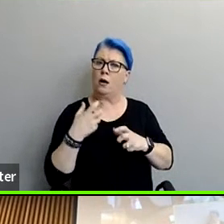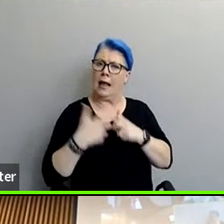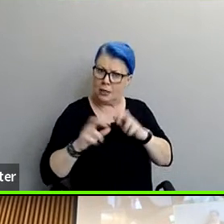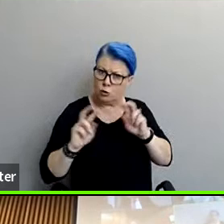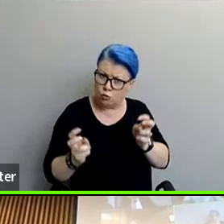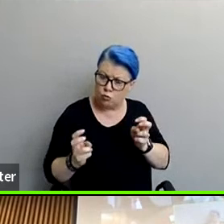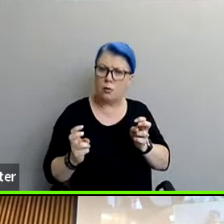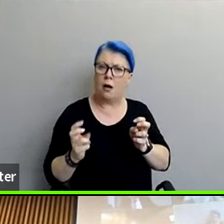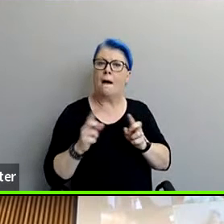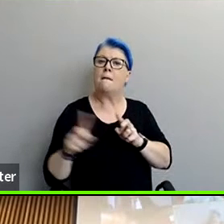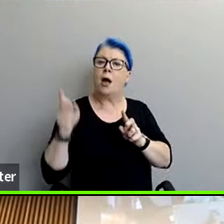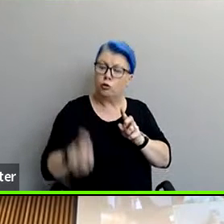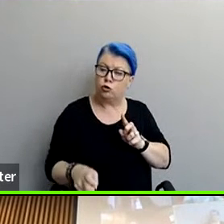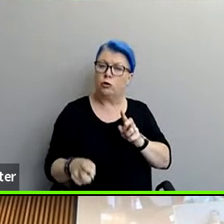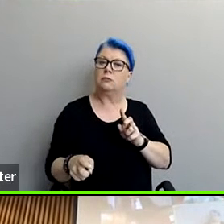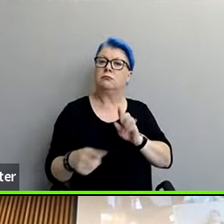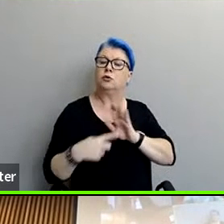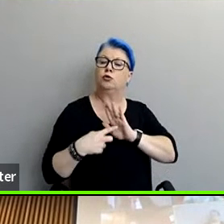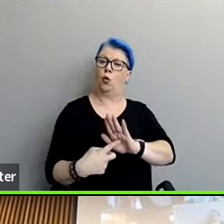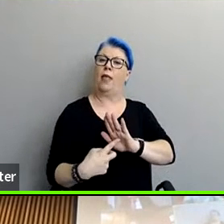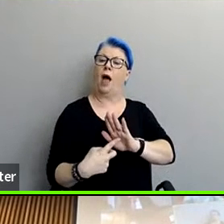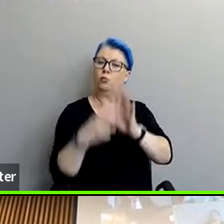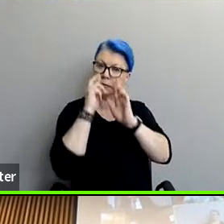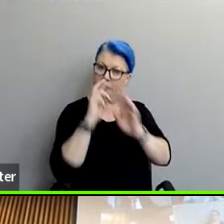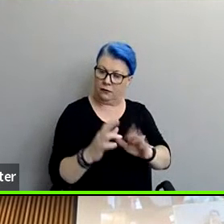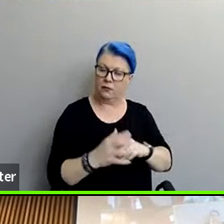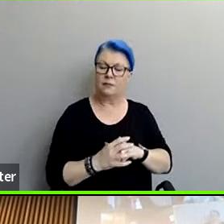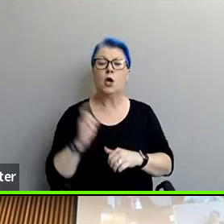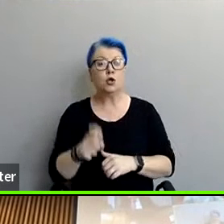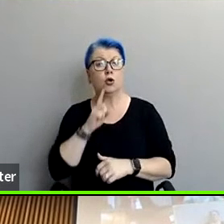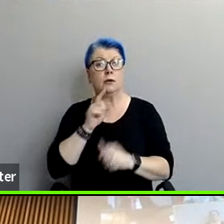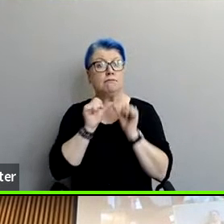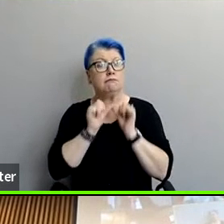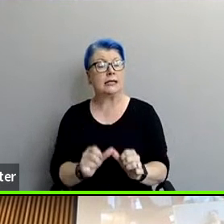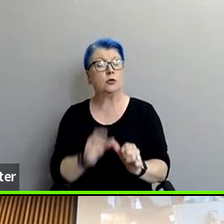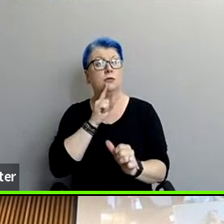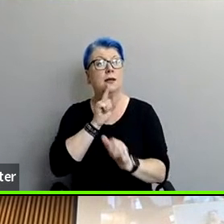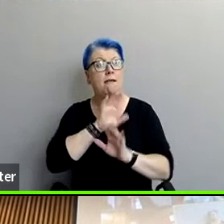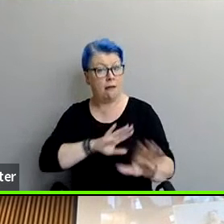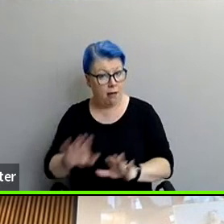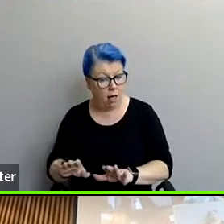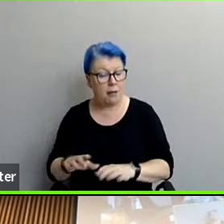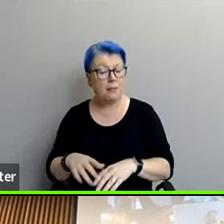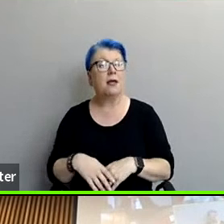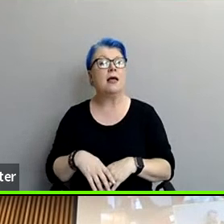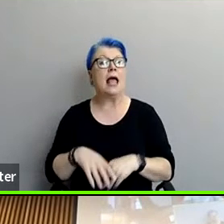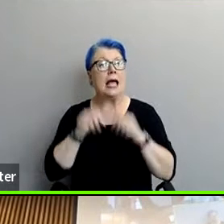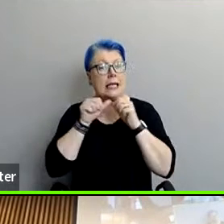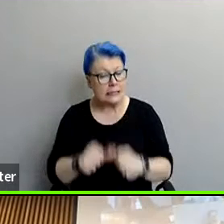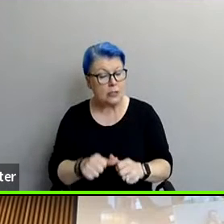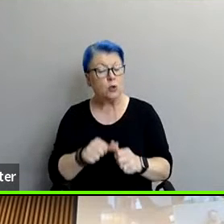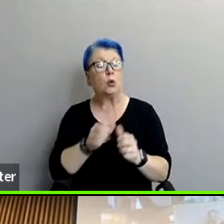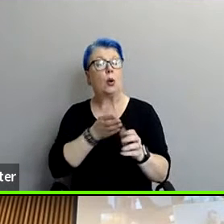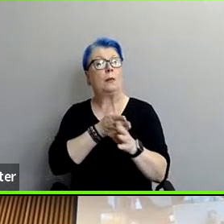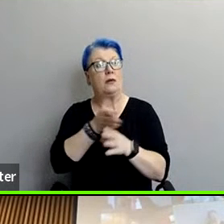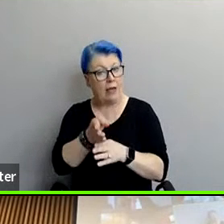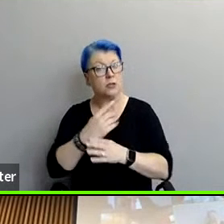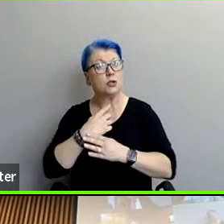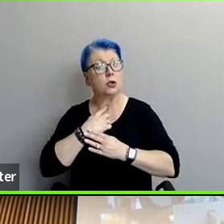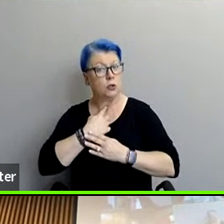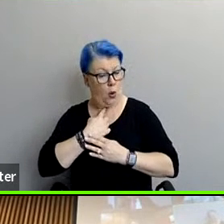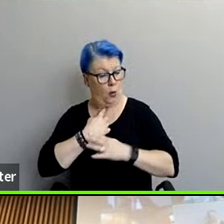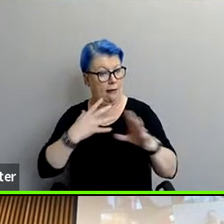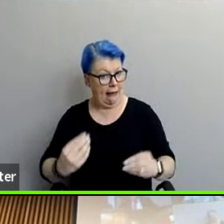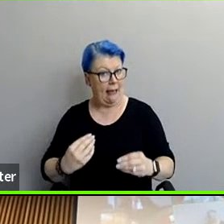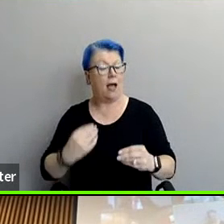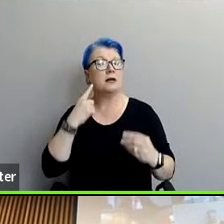respectfully. Board members should at all times remain calm when discussing issues, maintain professional tone and volume, and let